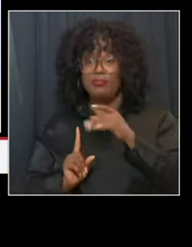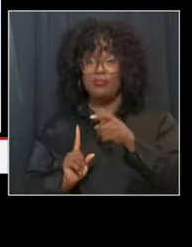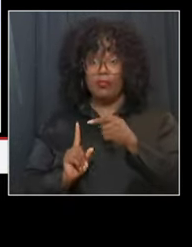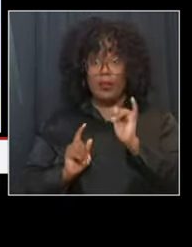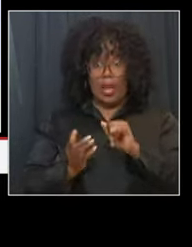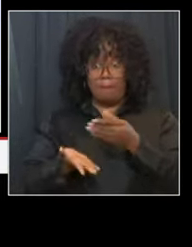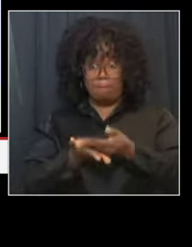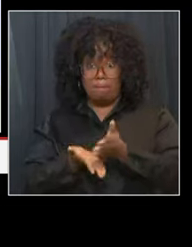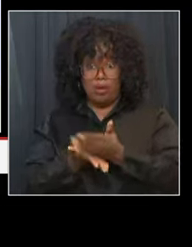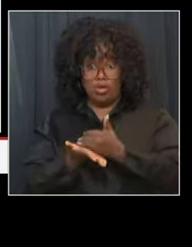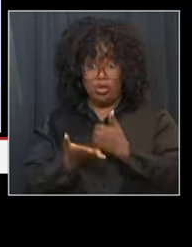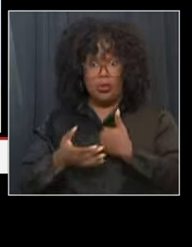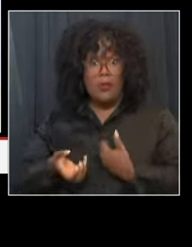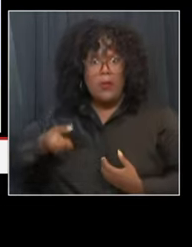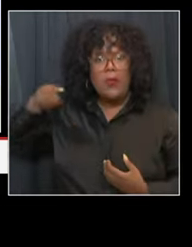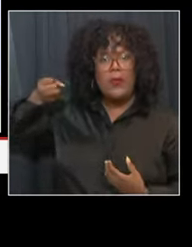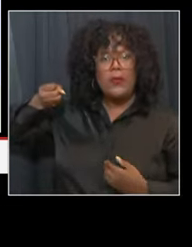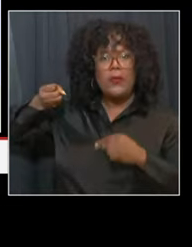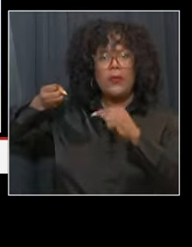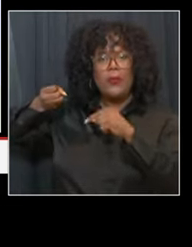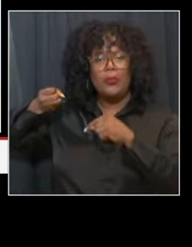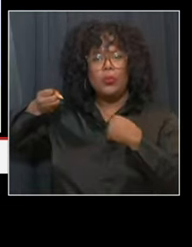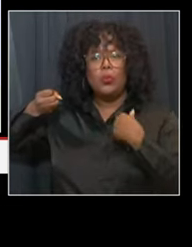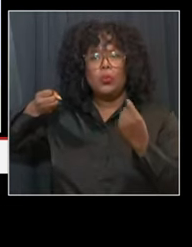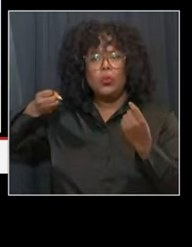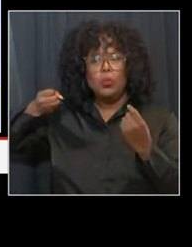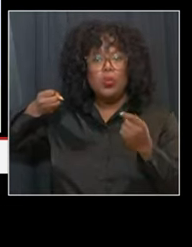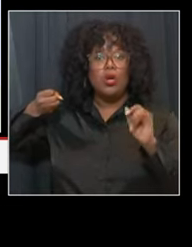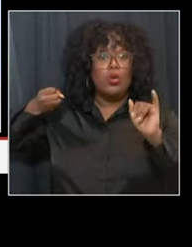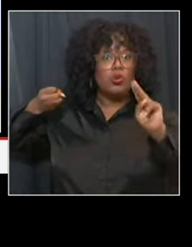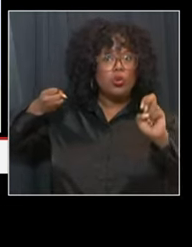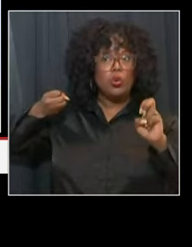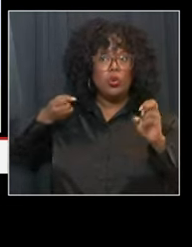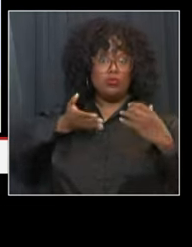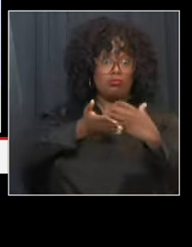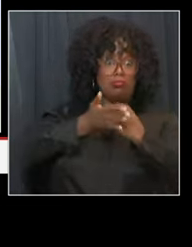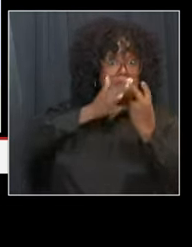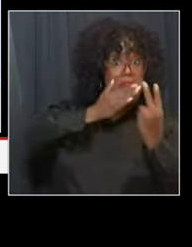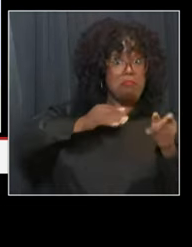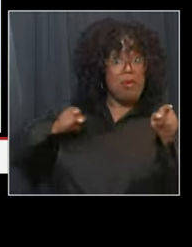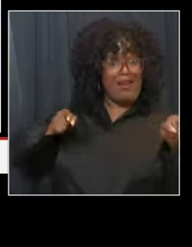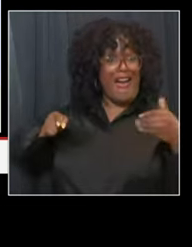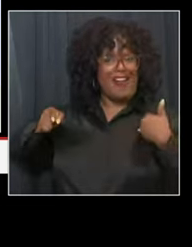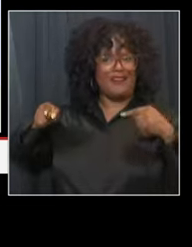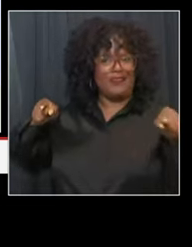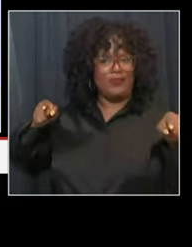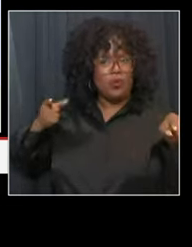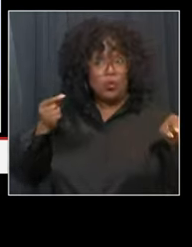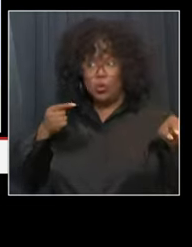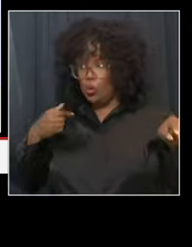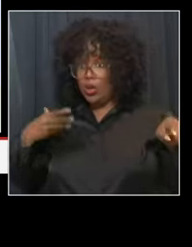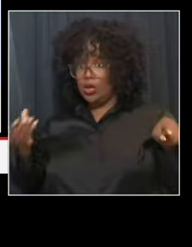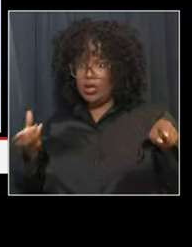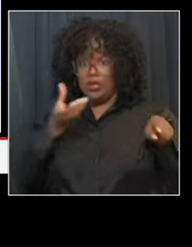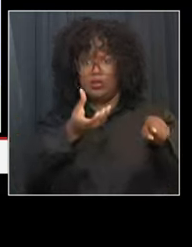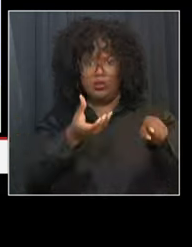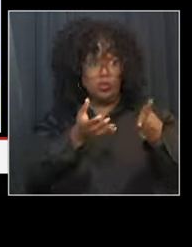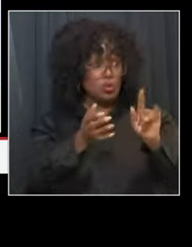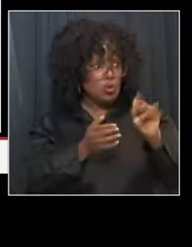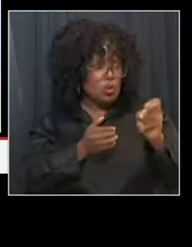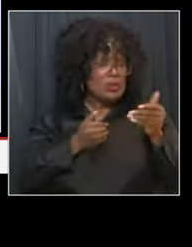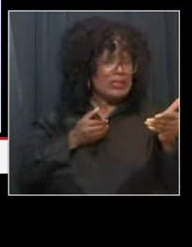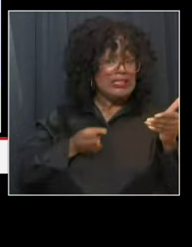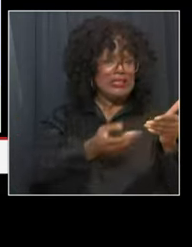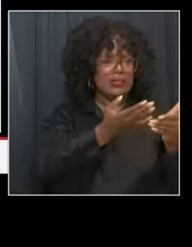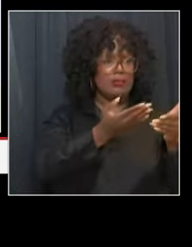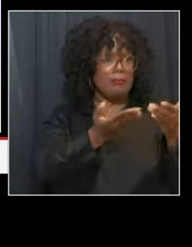that we still have a June revenue estimate, and we want to be able to make sure there's flexibility. But we want to, take our foot off the